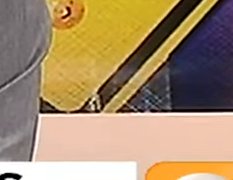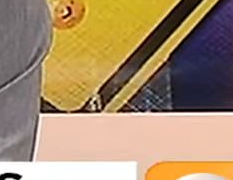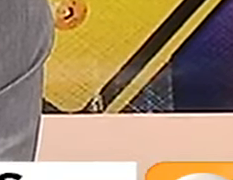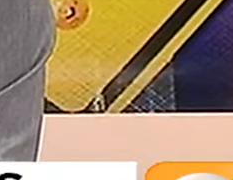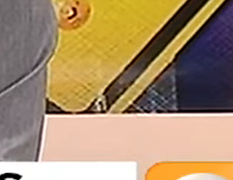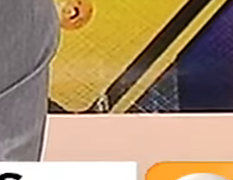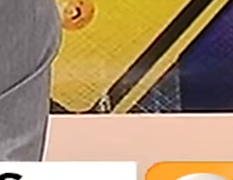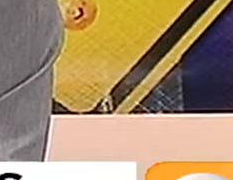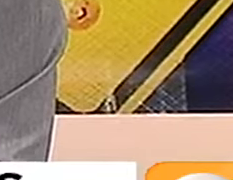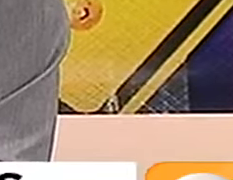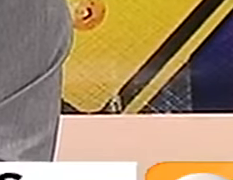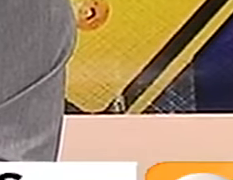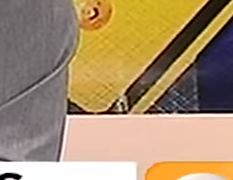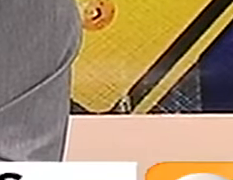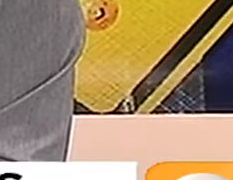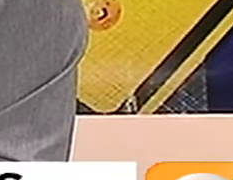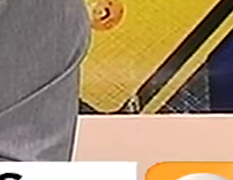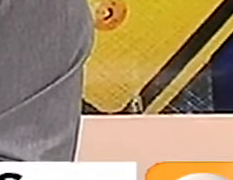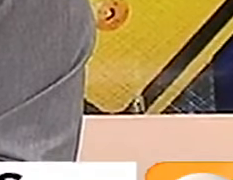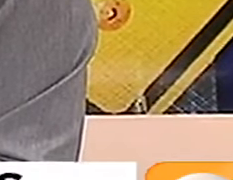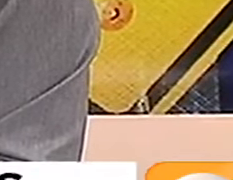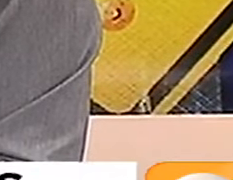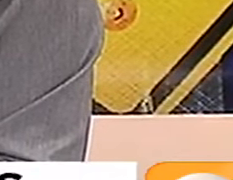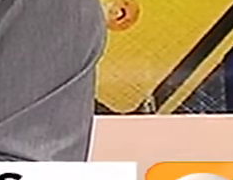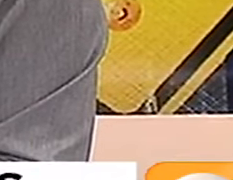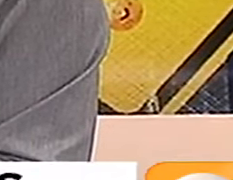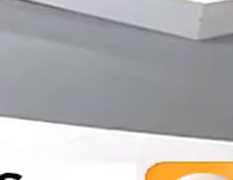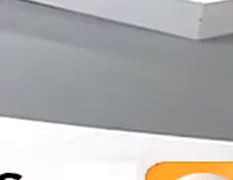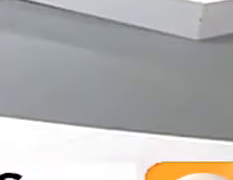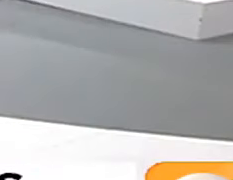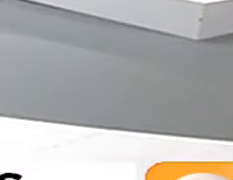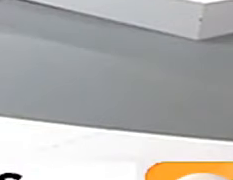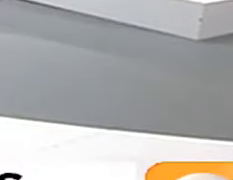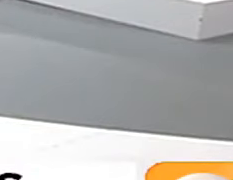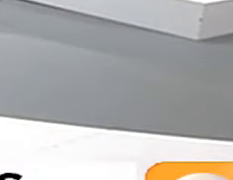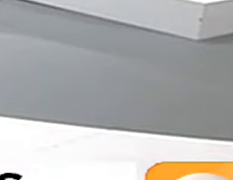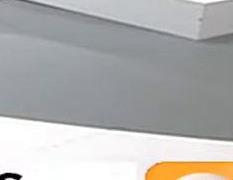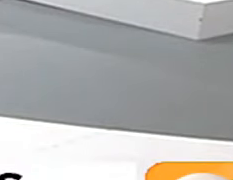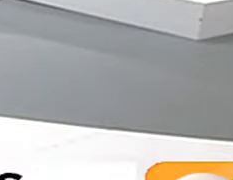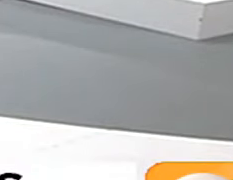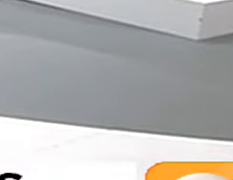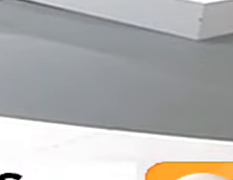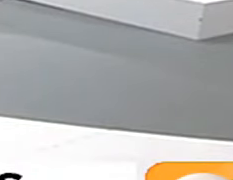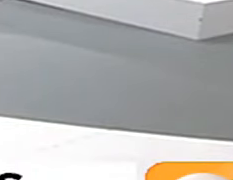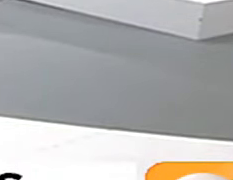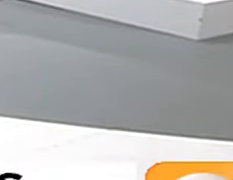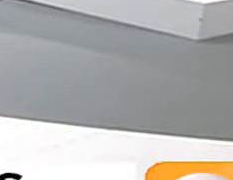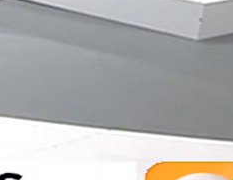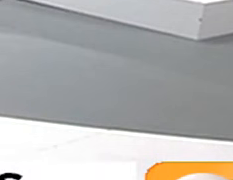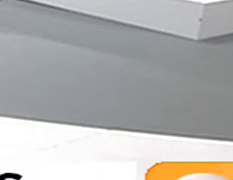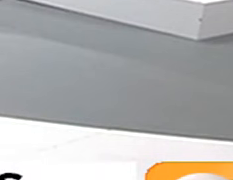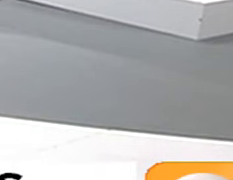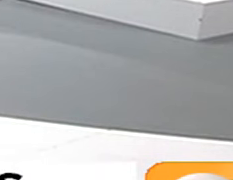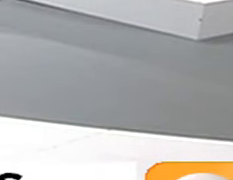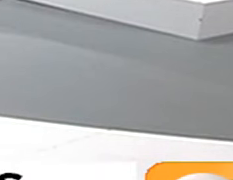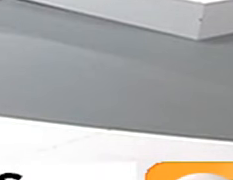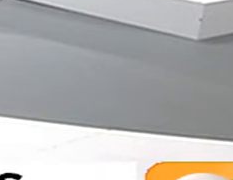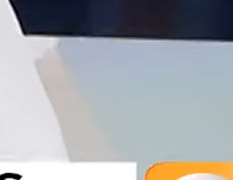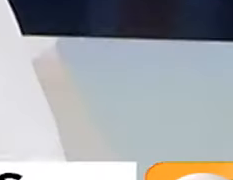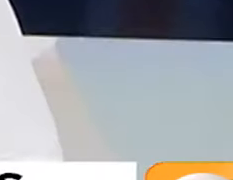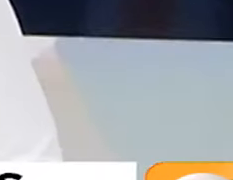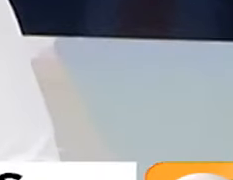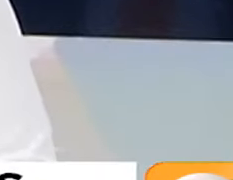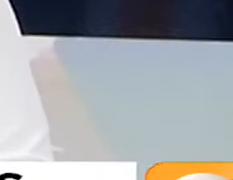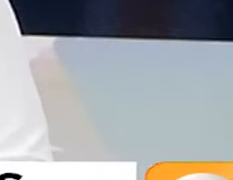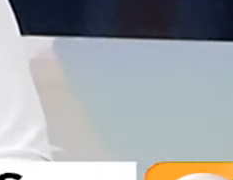want to leave people guessing too much. There's a whole 1 year to go to the next